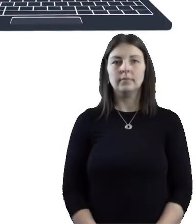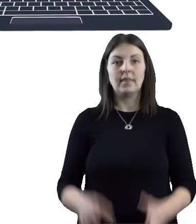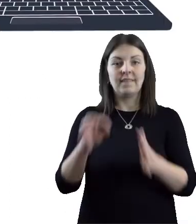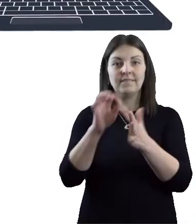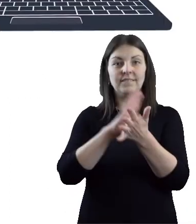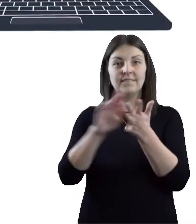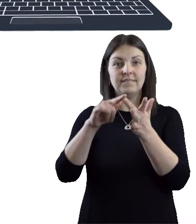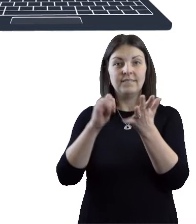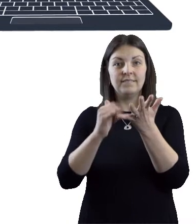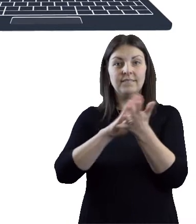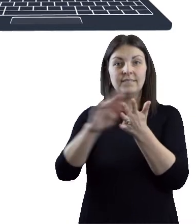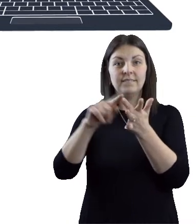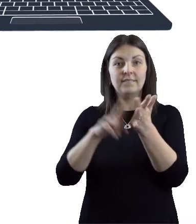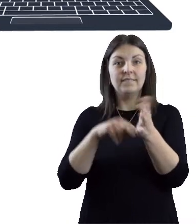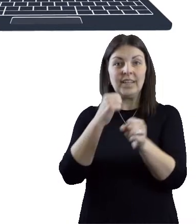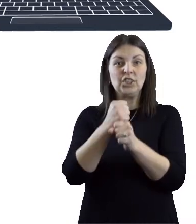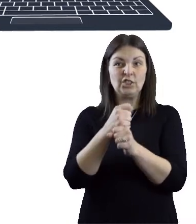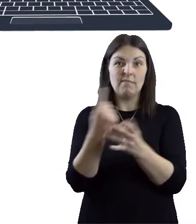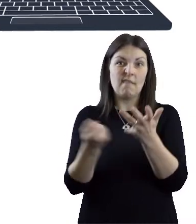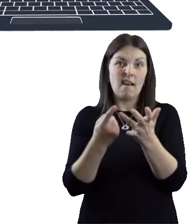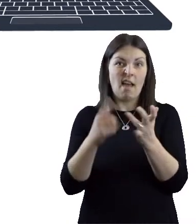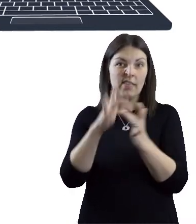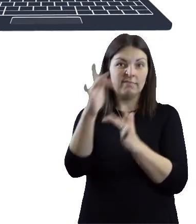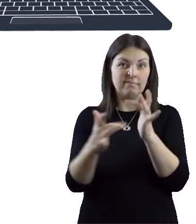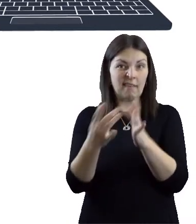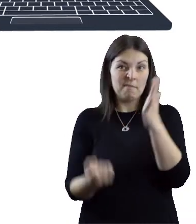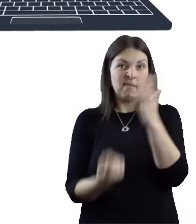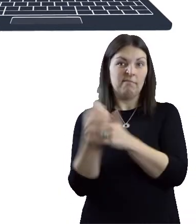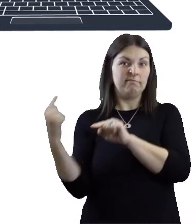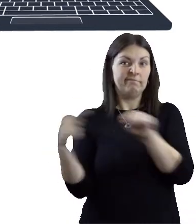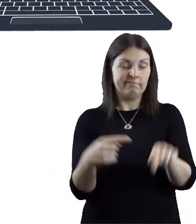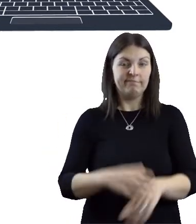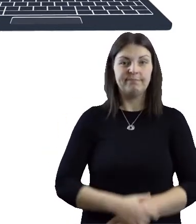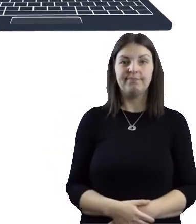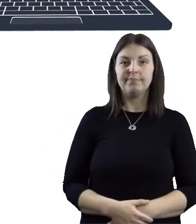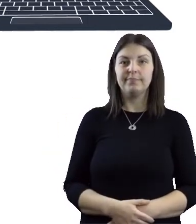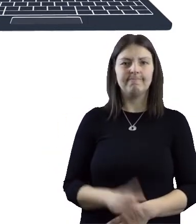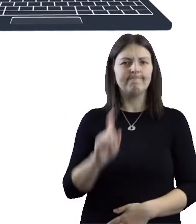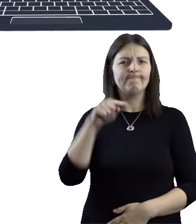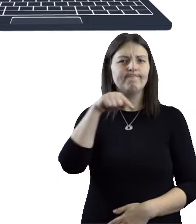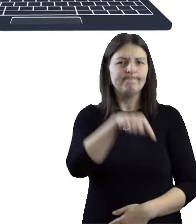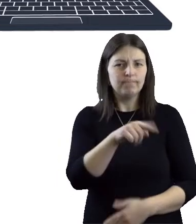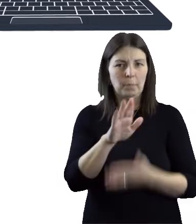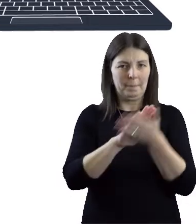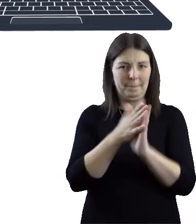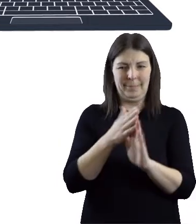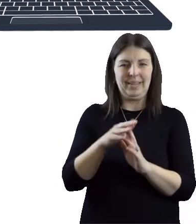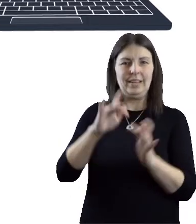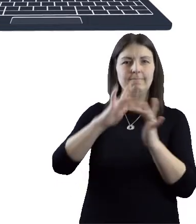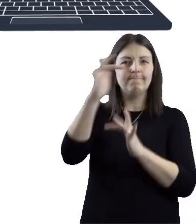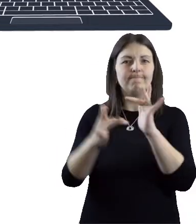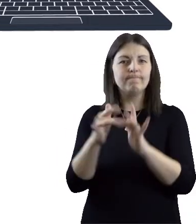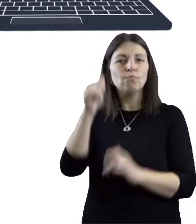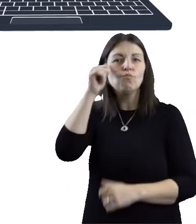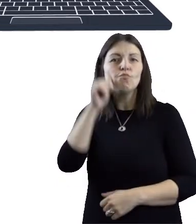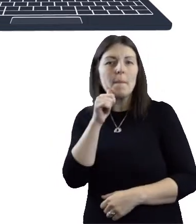Phishing is another cyber attack you may come into contact with. Phishing is a method cybercriminals will use to try and get you to click on a bad